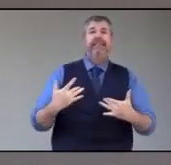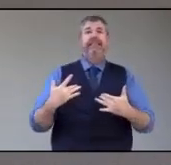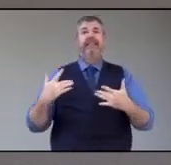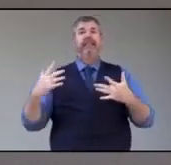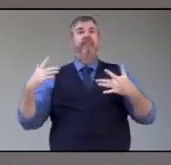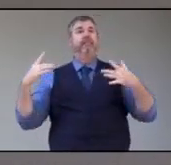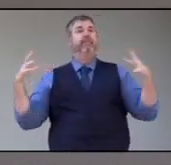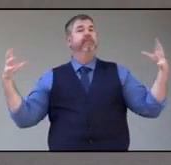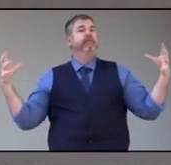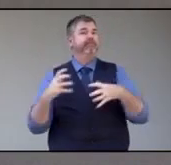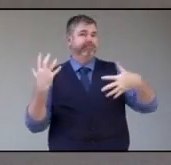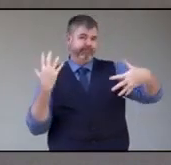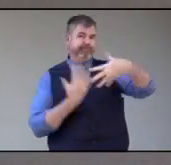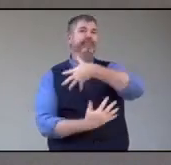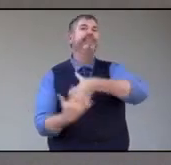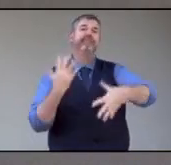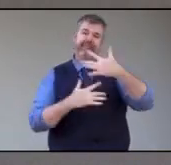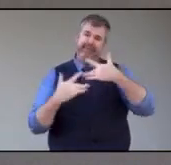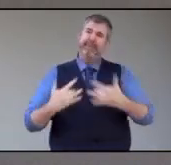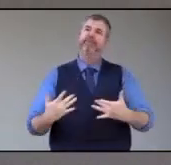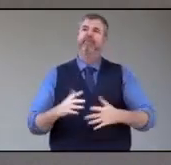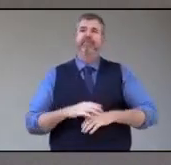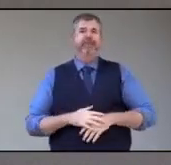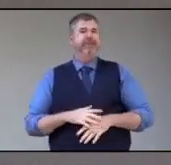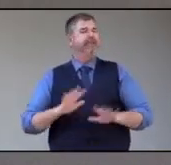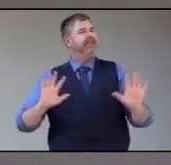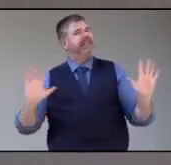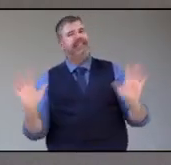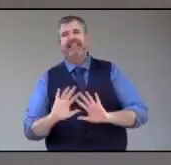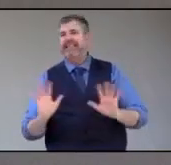power to control this pandemic.